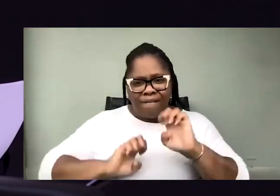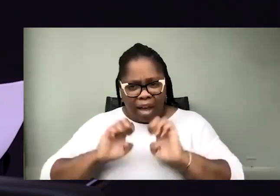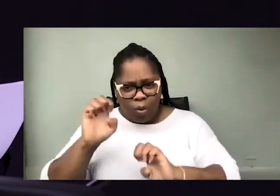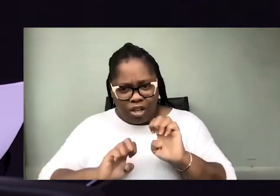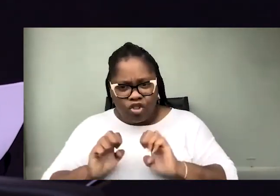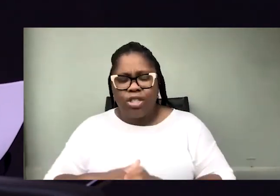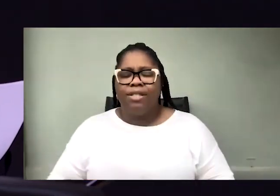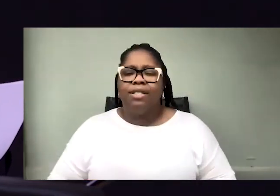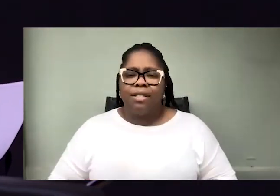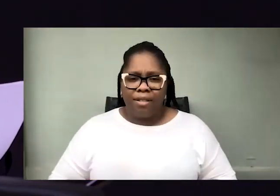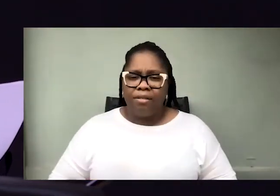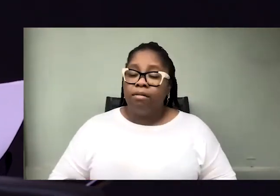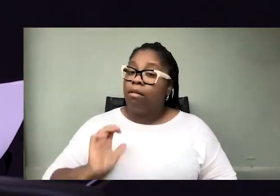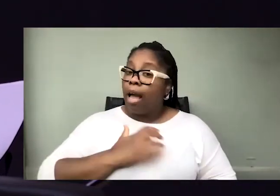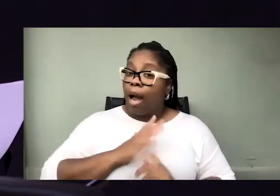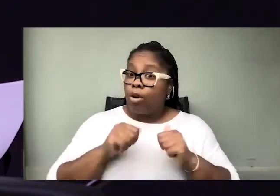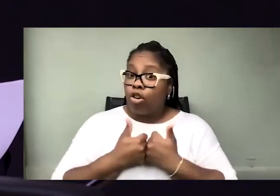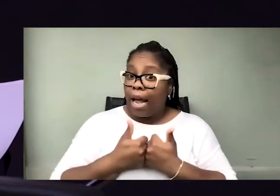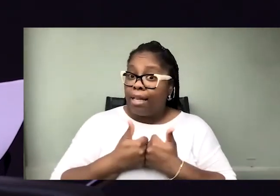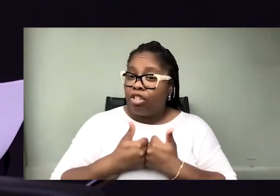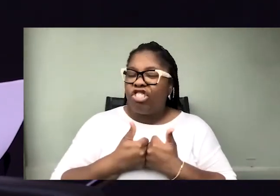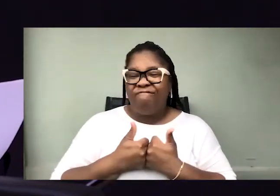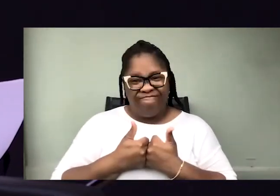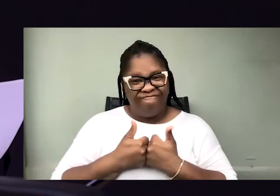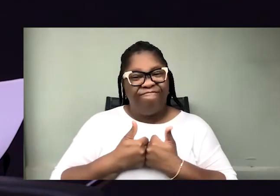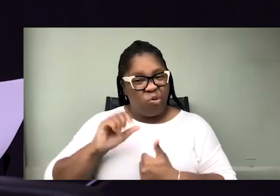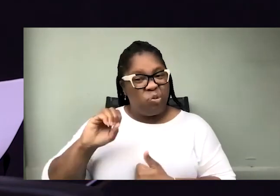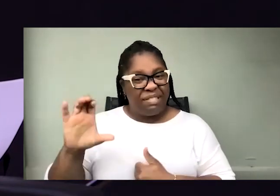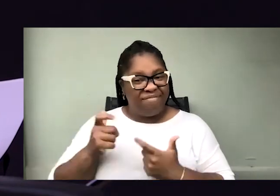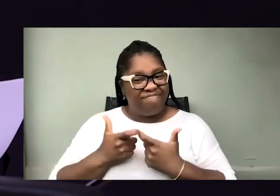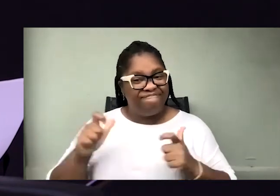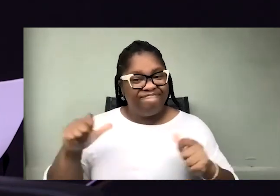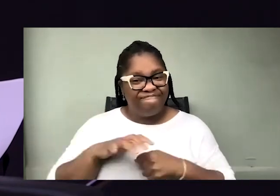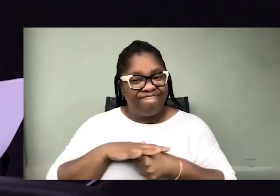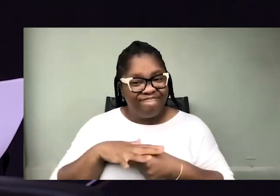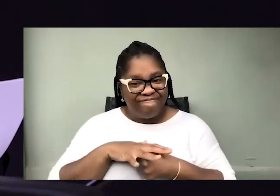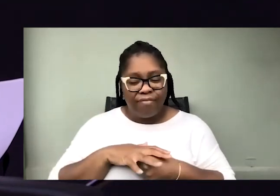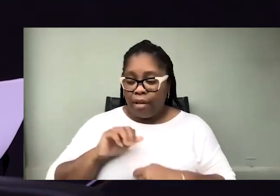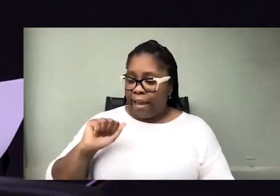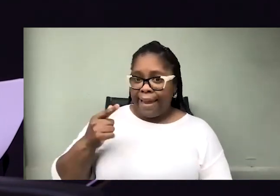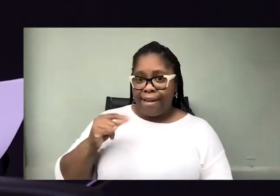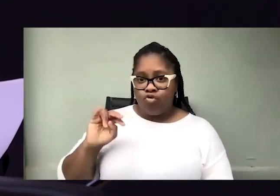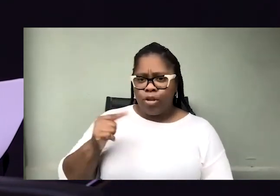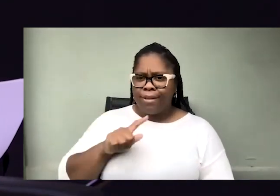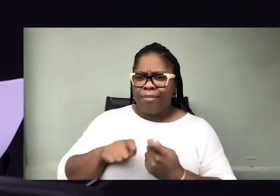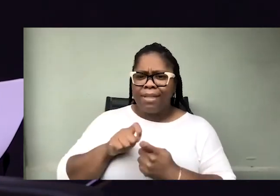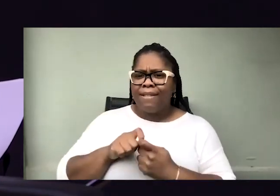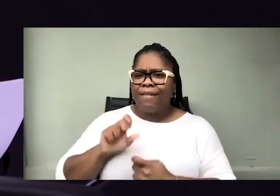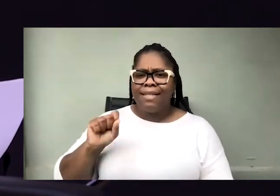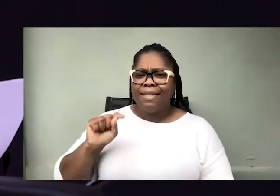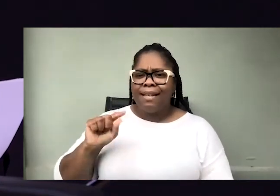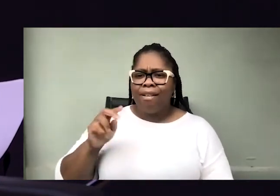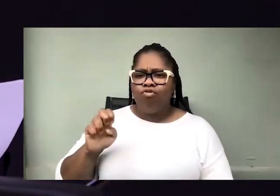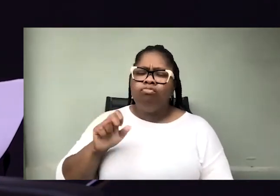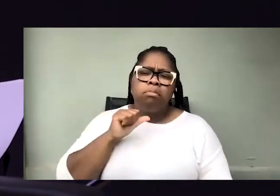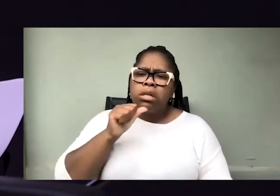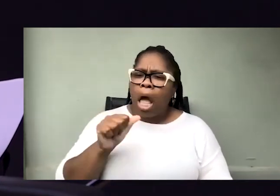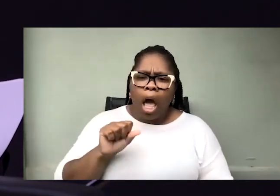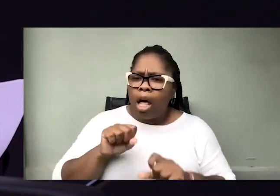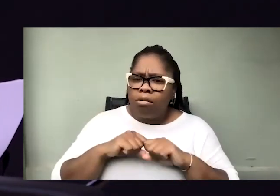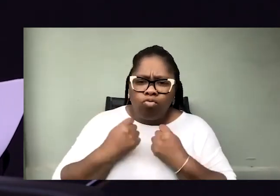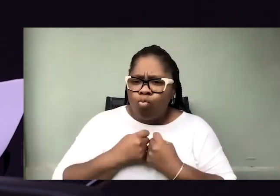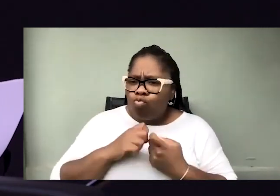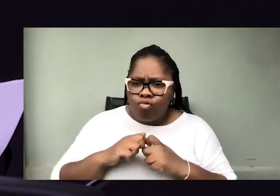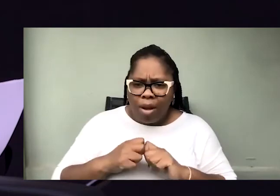measures. Our challenge is that we are a large county and aging is a stage of life. It's not a social problem. It's